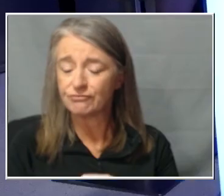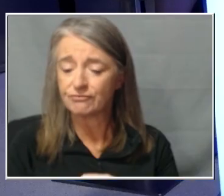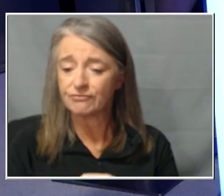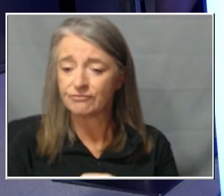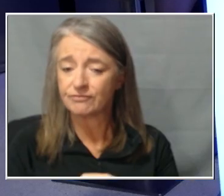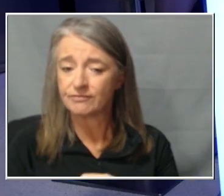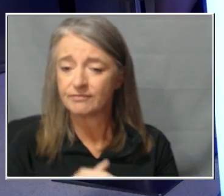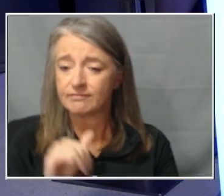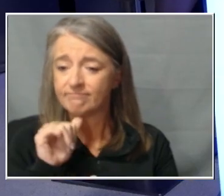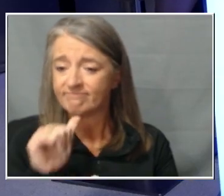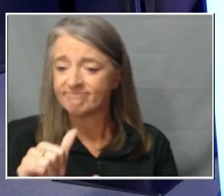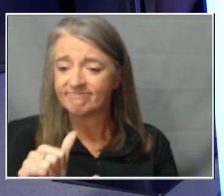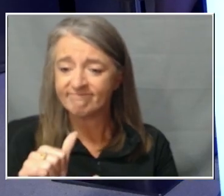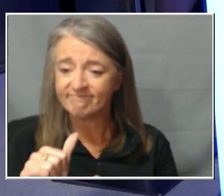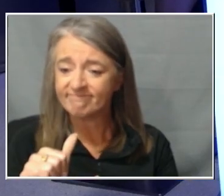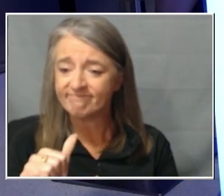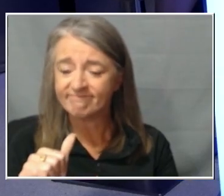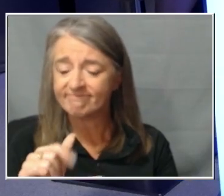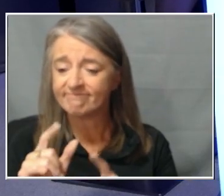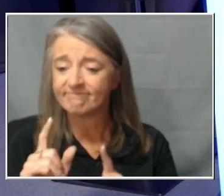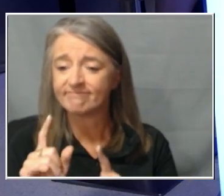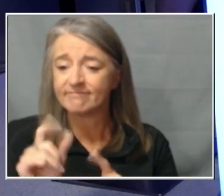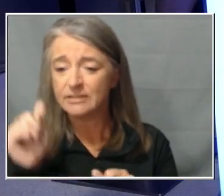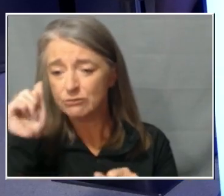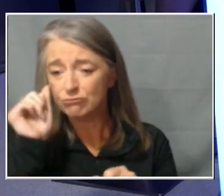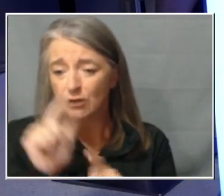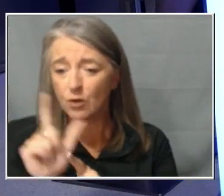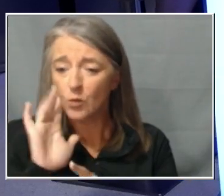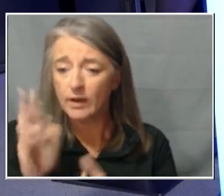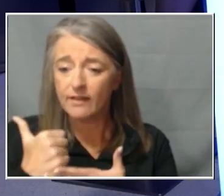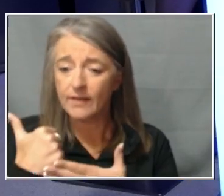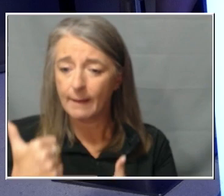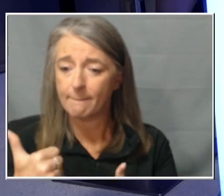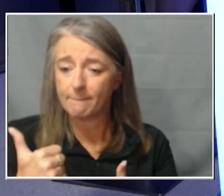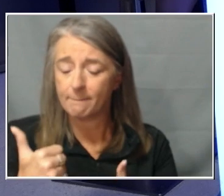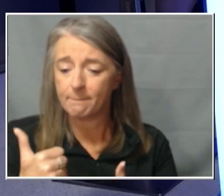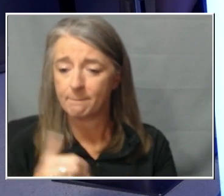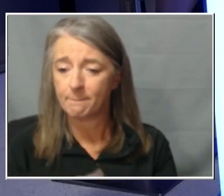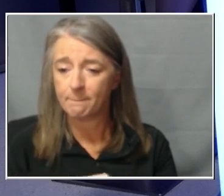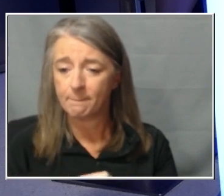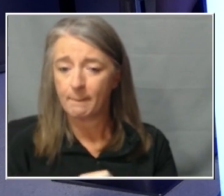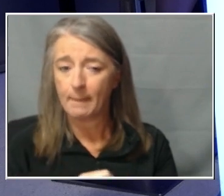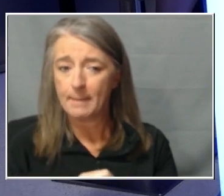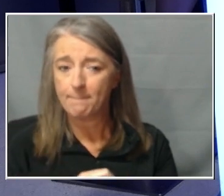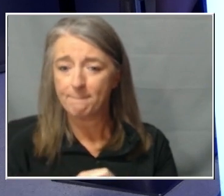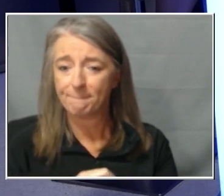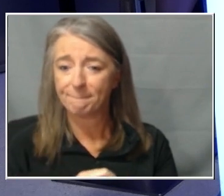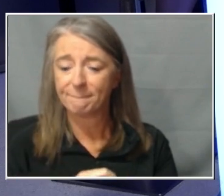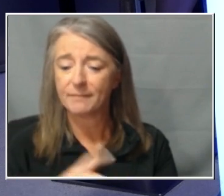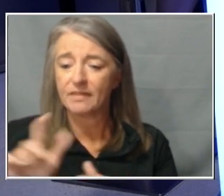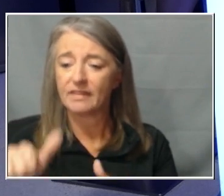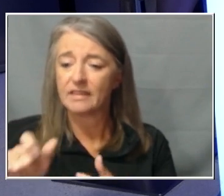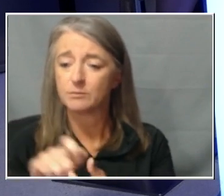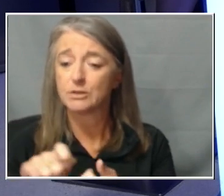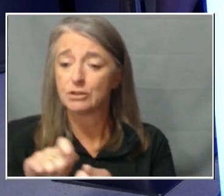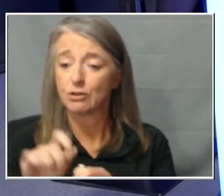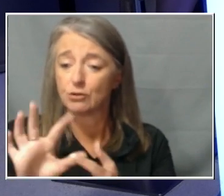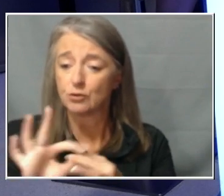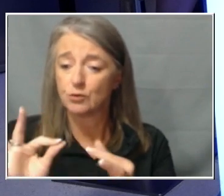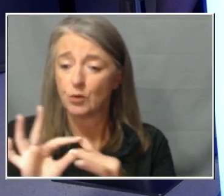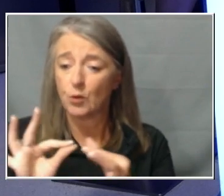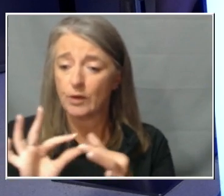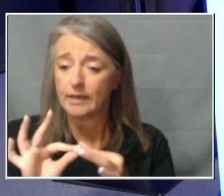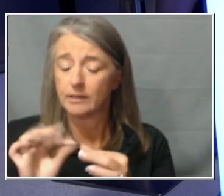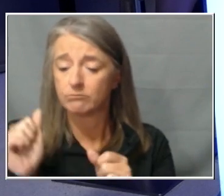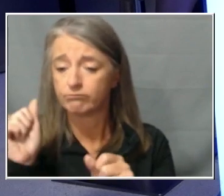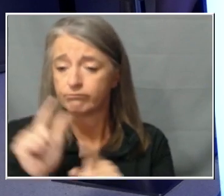didn't hesitate, and he would have done it for his brother or anyone else. It can't be lost on you, though, this particular story, you know, a brother